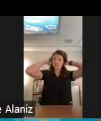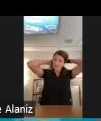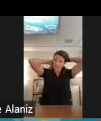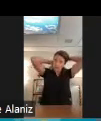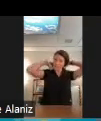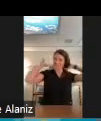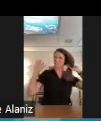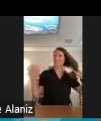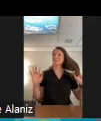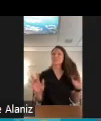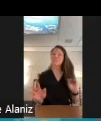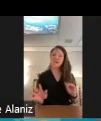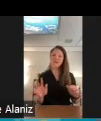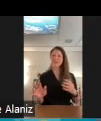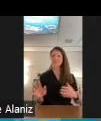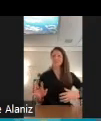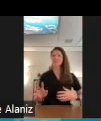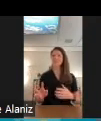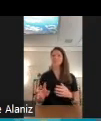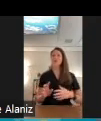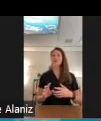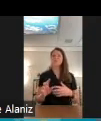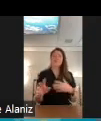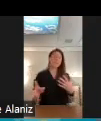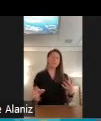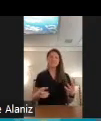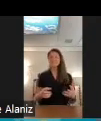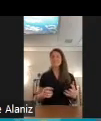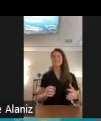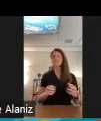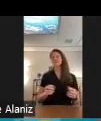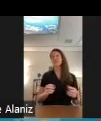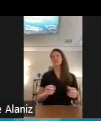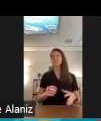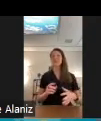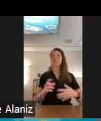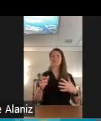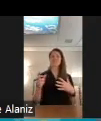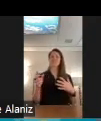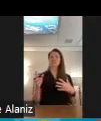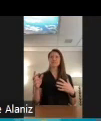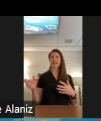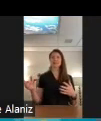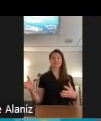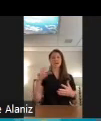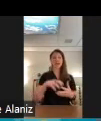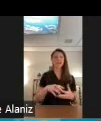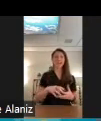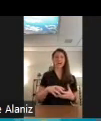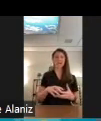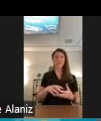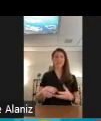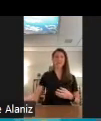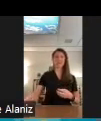they're using that open skill, that smart exercise, where it's unpredictable environment, and they're having to really, there's a